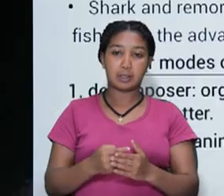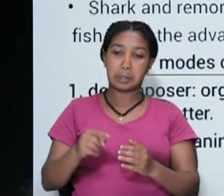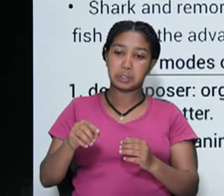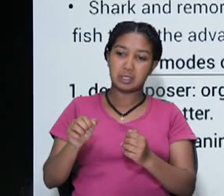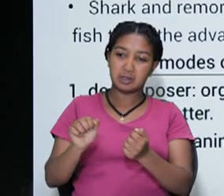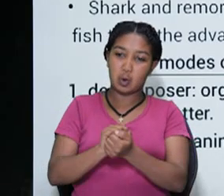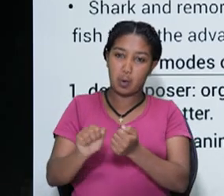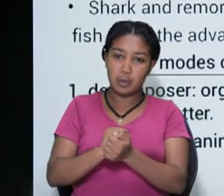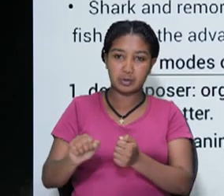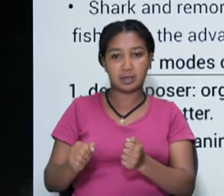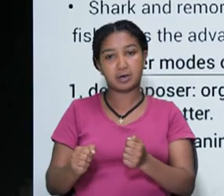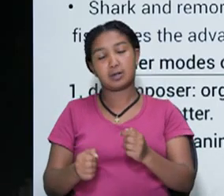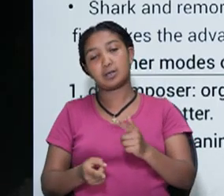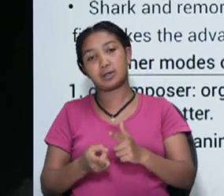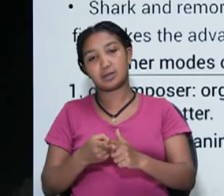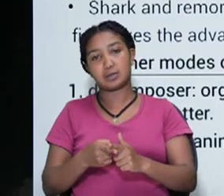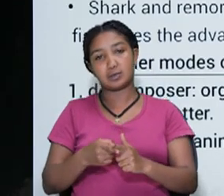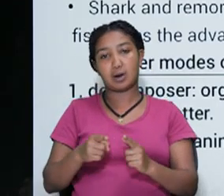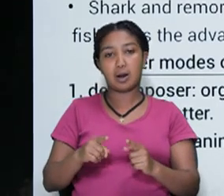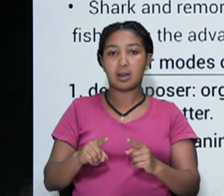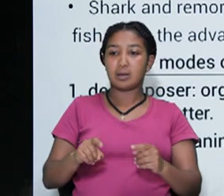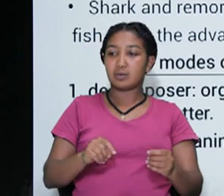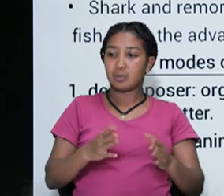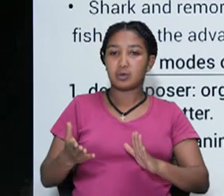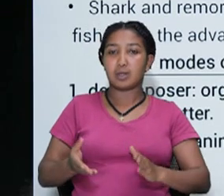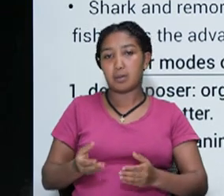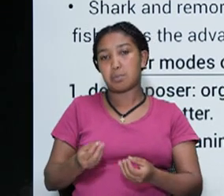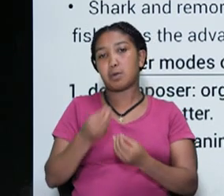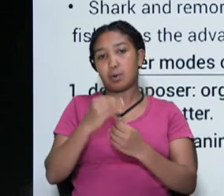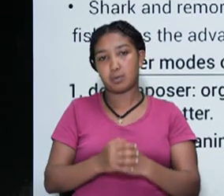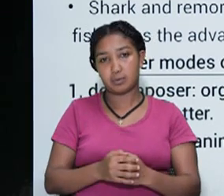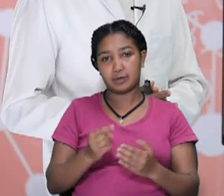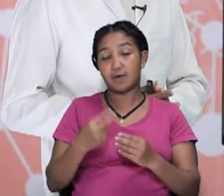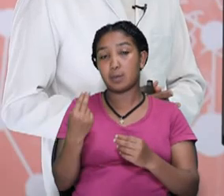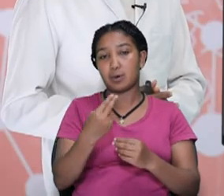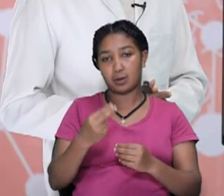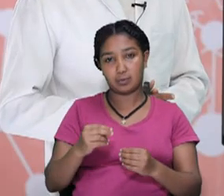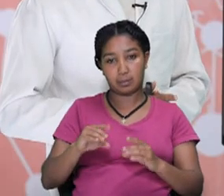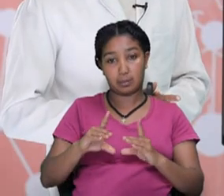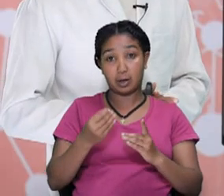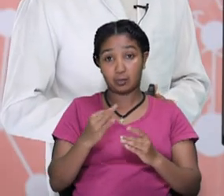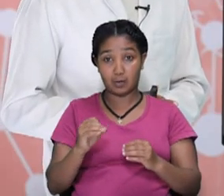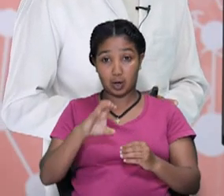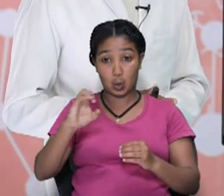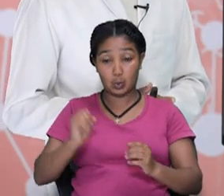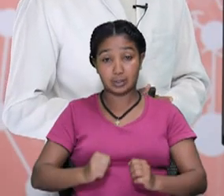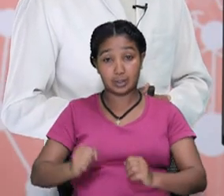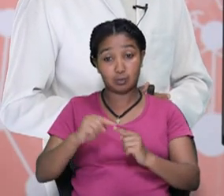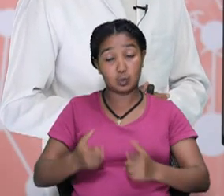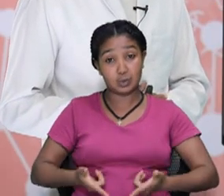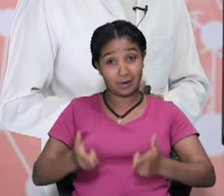decomposer and the scavengers also, very important part of an ecosystems. To